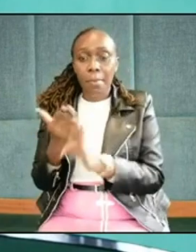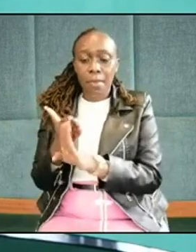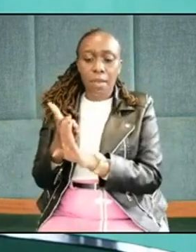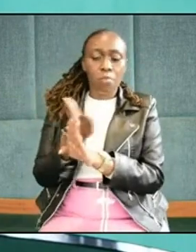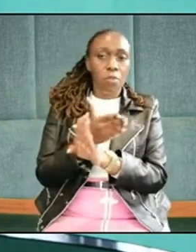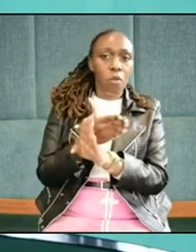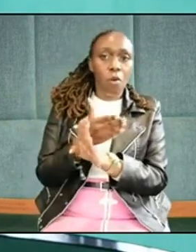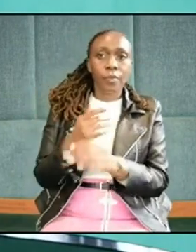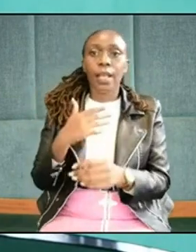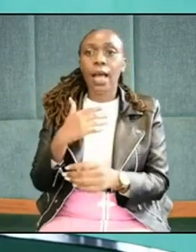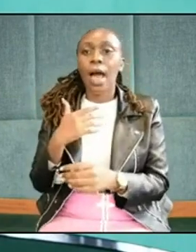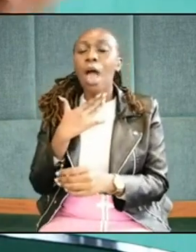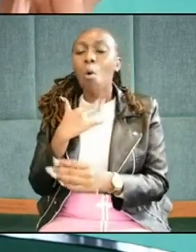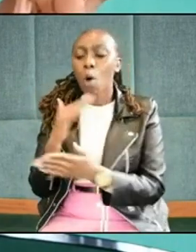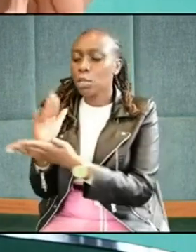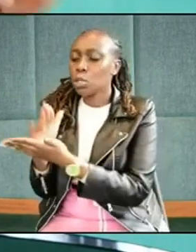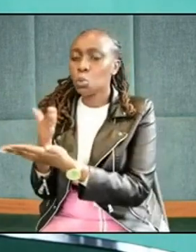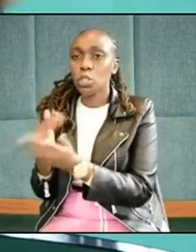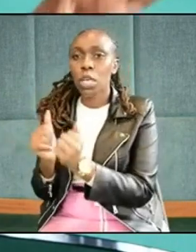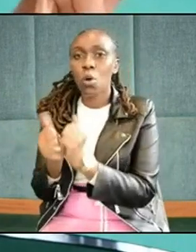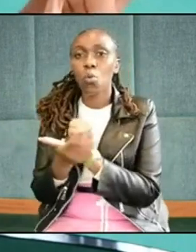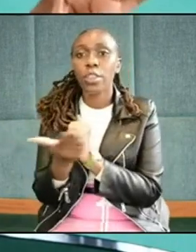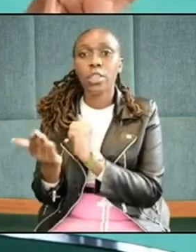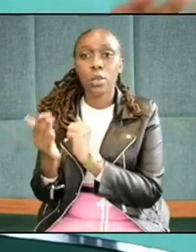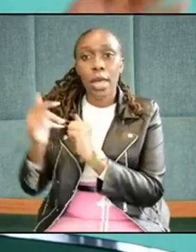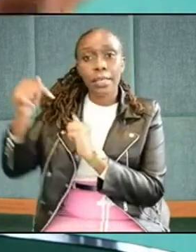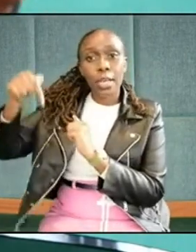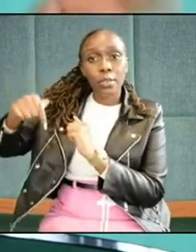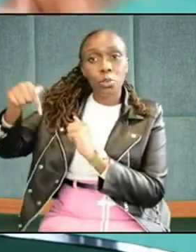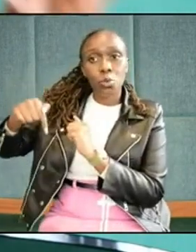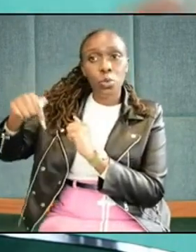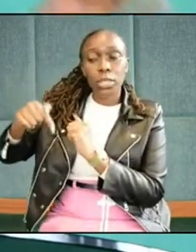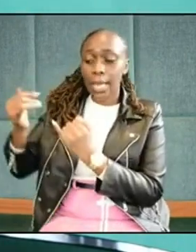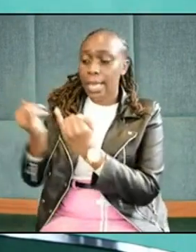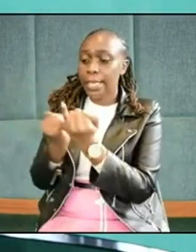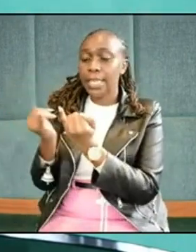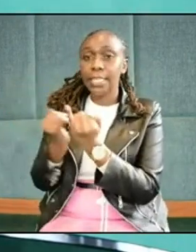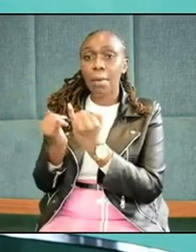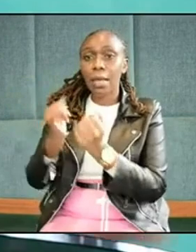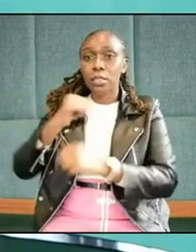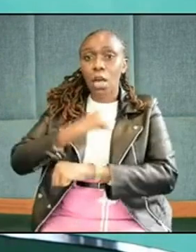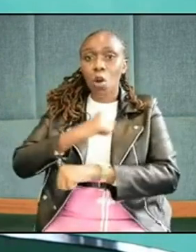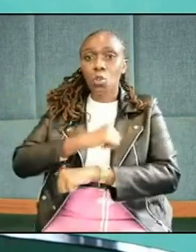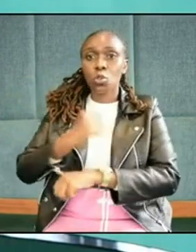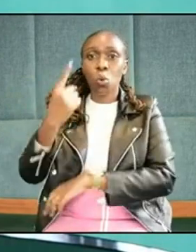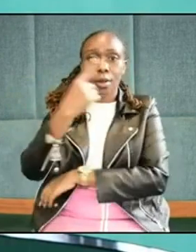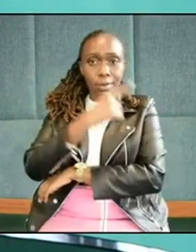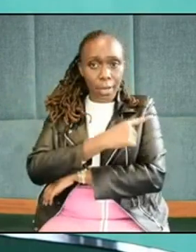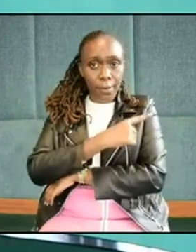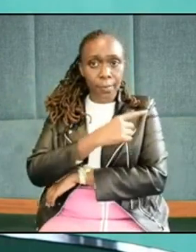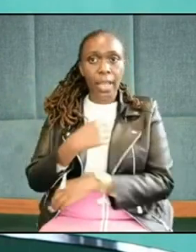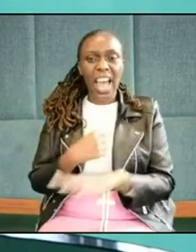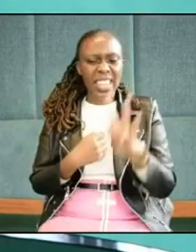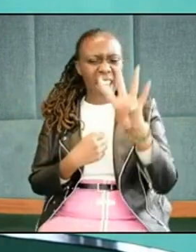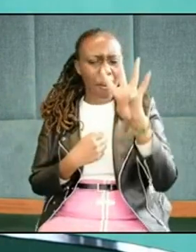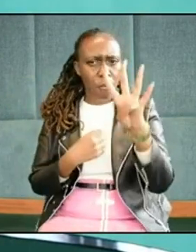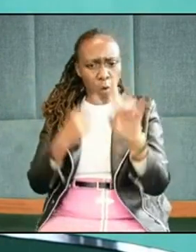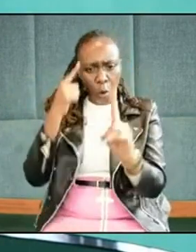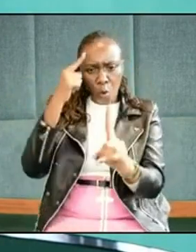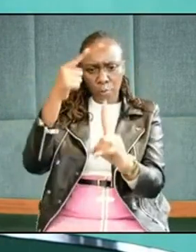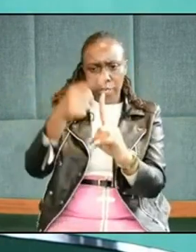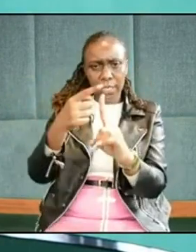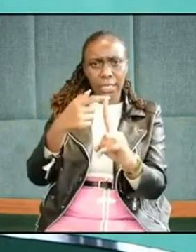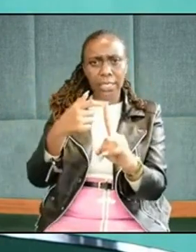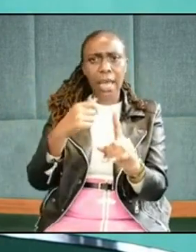go into that, let me just share with you that today is a Sabbath school day. And there are four objectives that